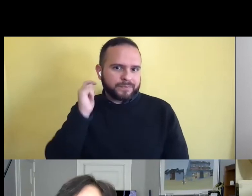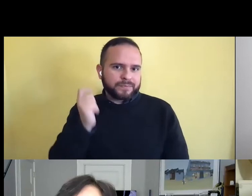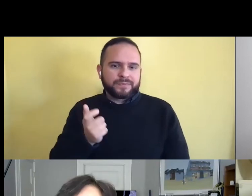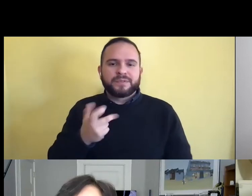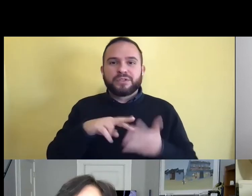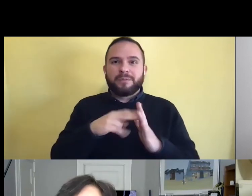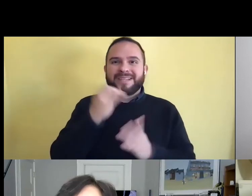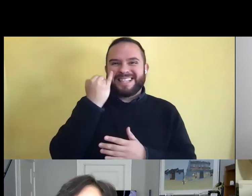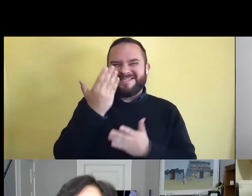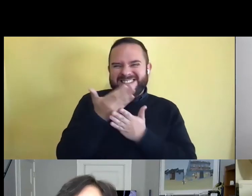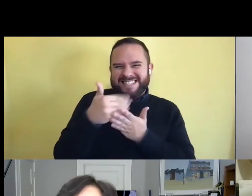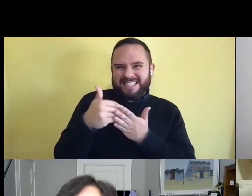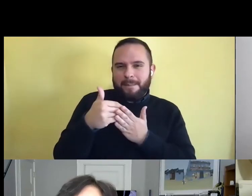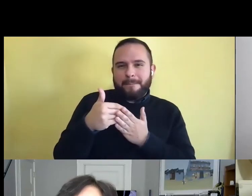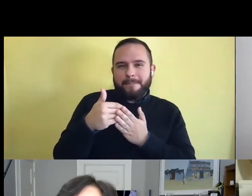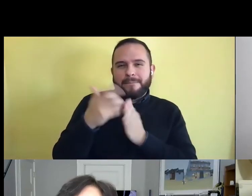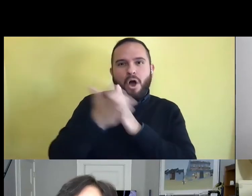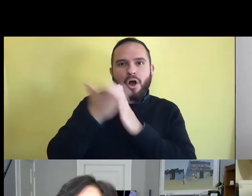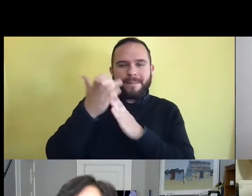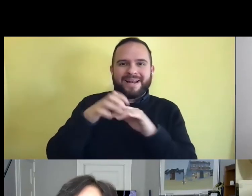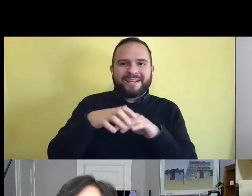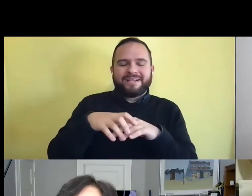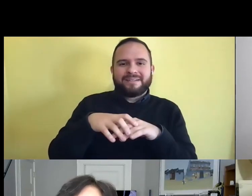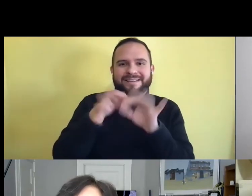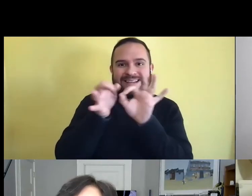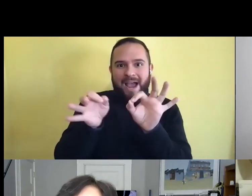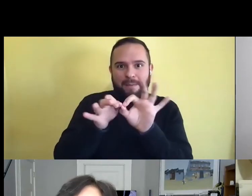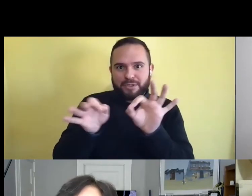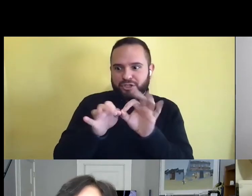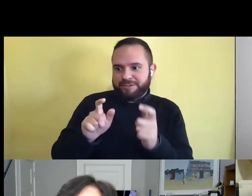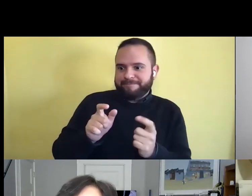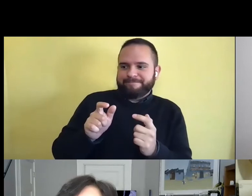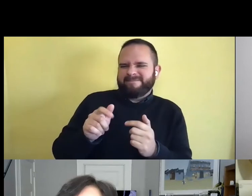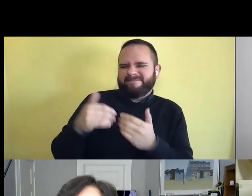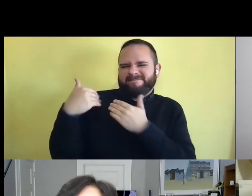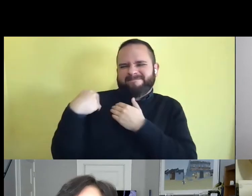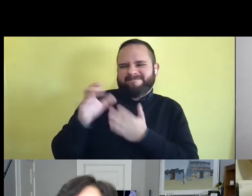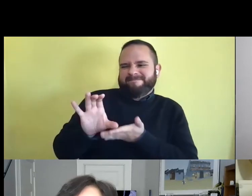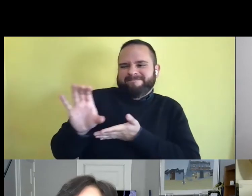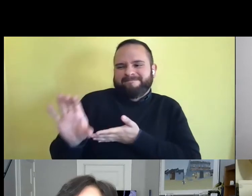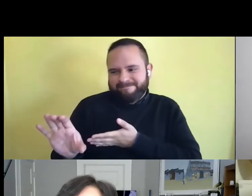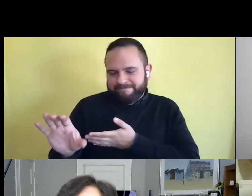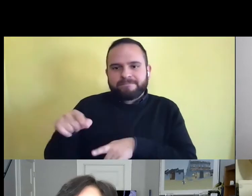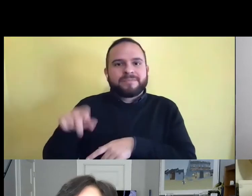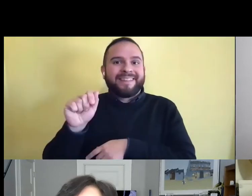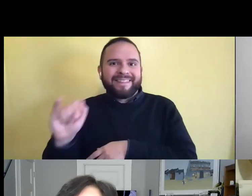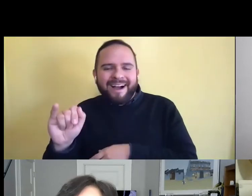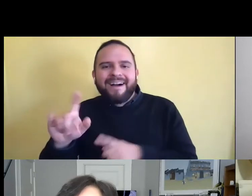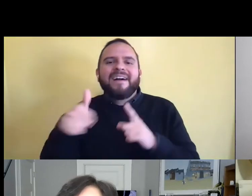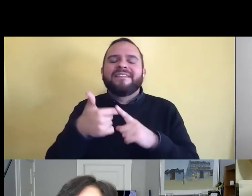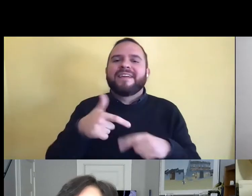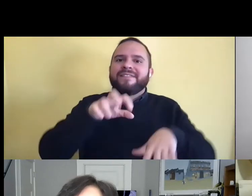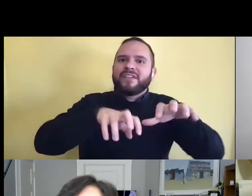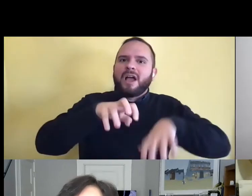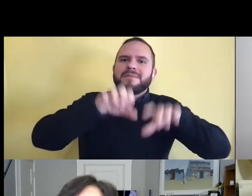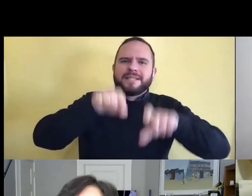of the automatic captions, then the captioner is able to then just spend time on correcting the mistakes and making sure